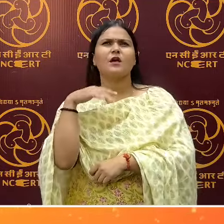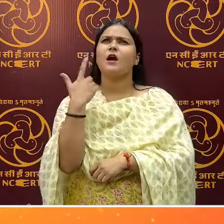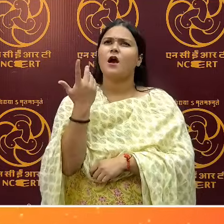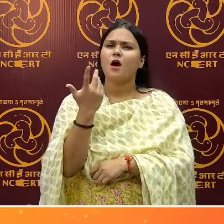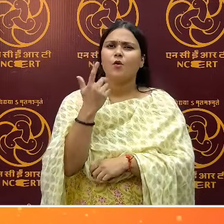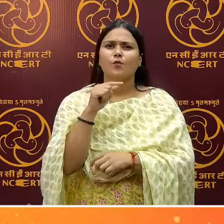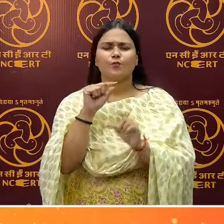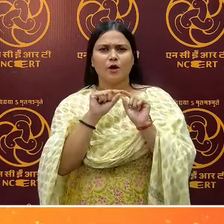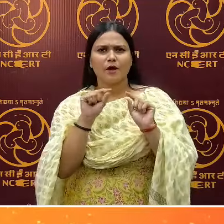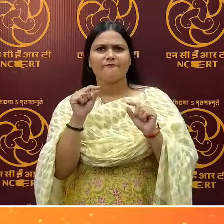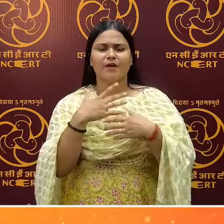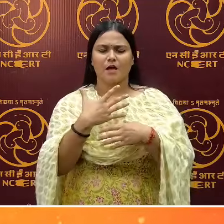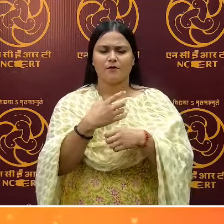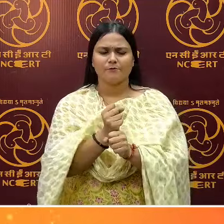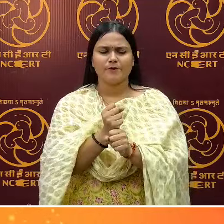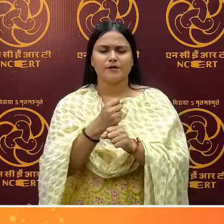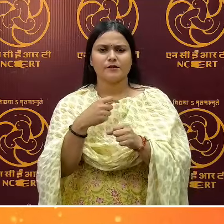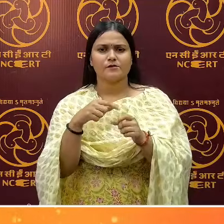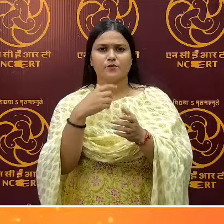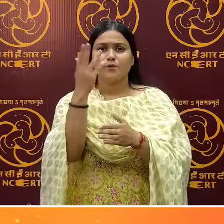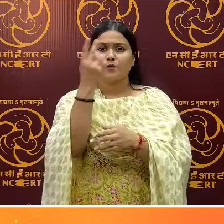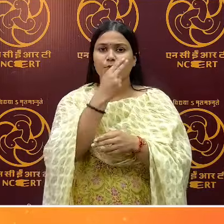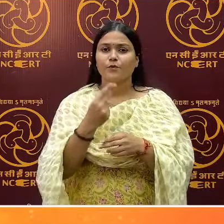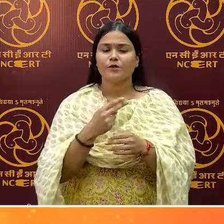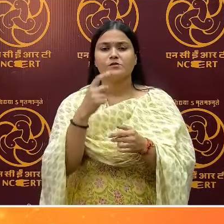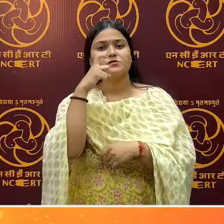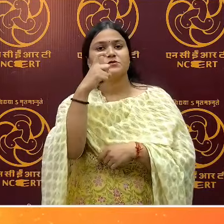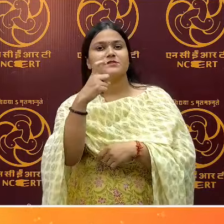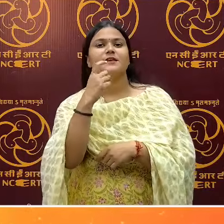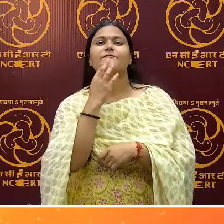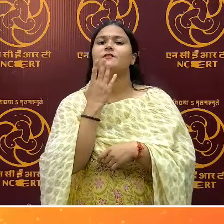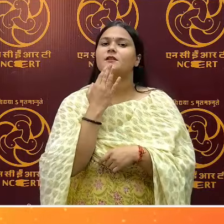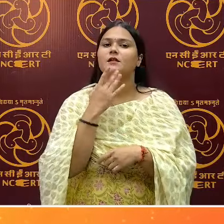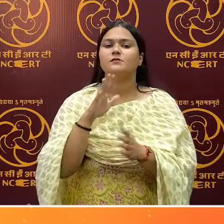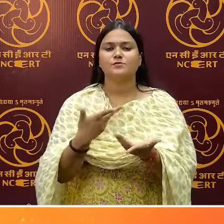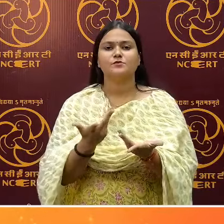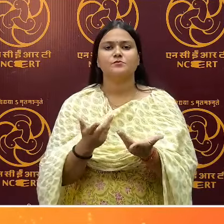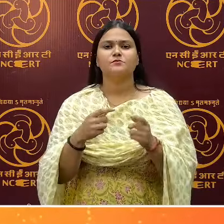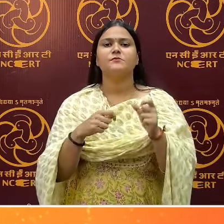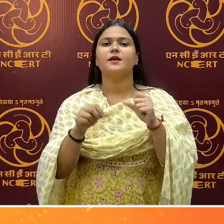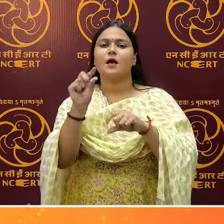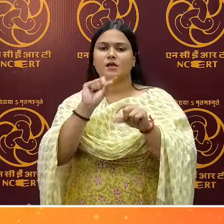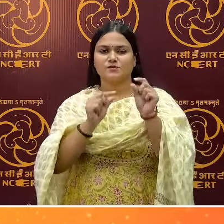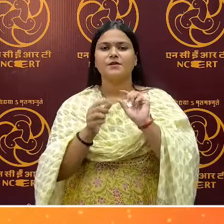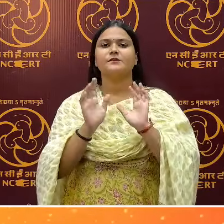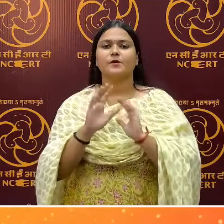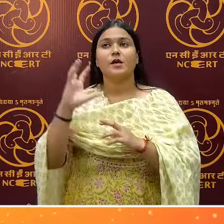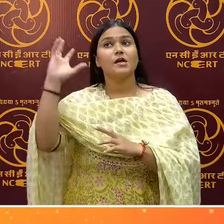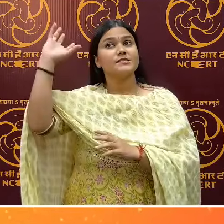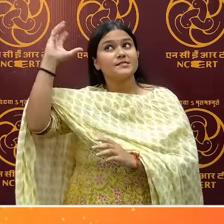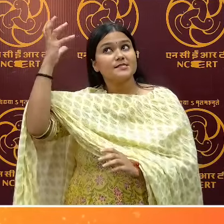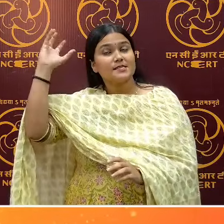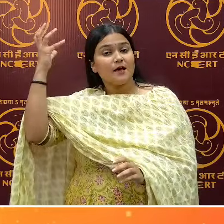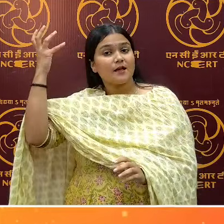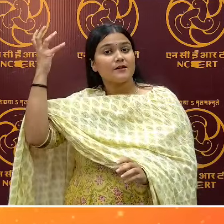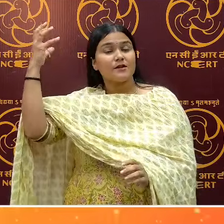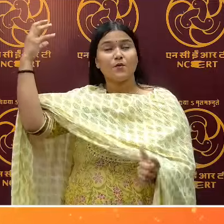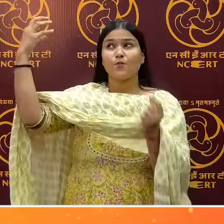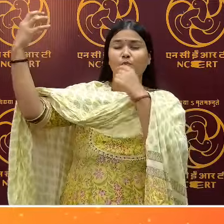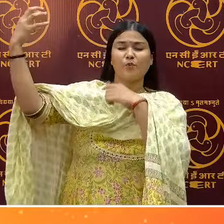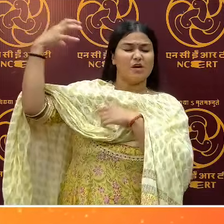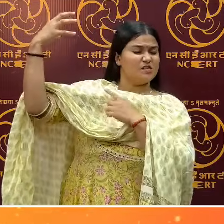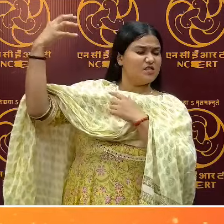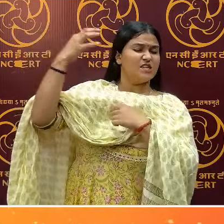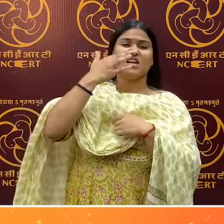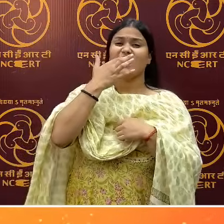by making a toy spinner, by painting it into 7 colors. We can actually do experiment for sun's light, white light